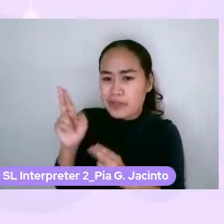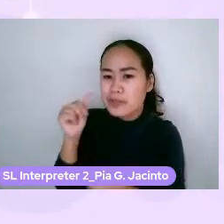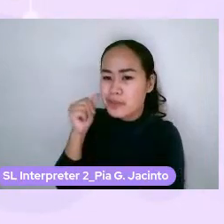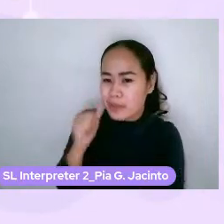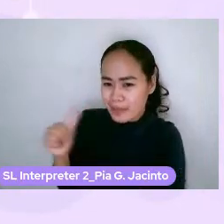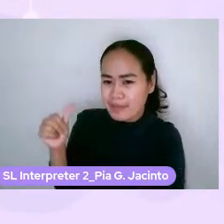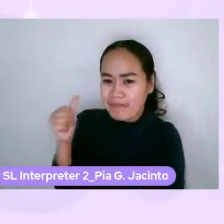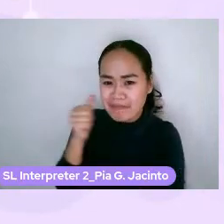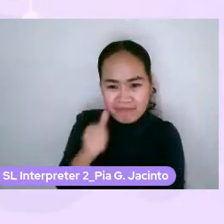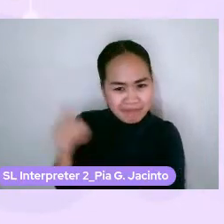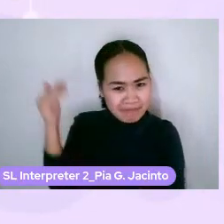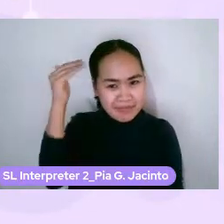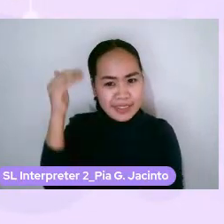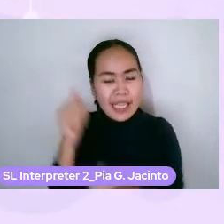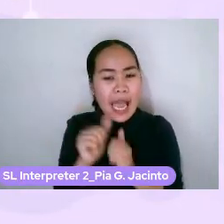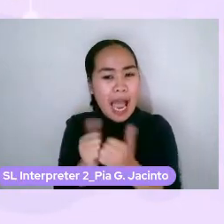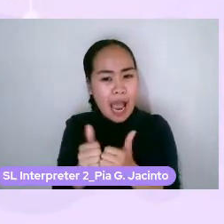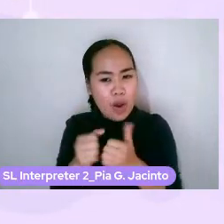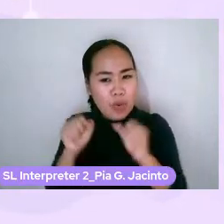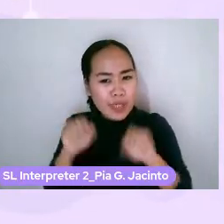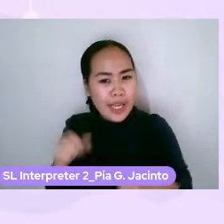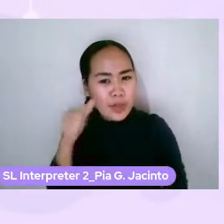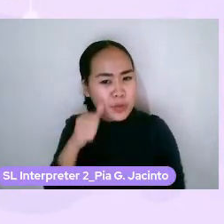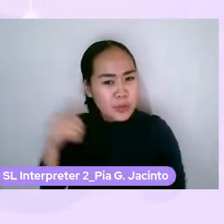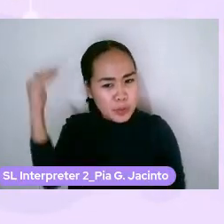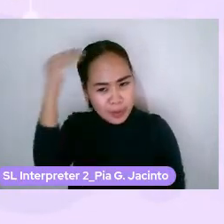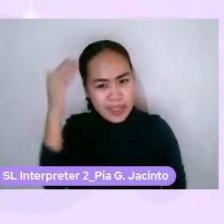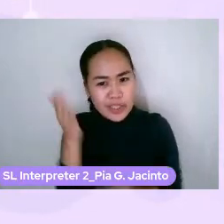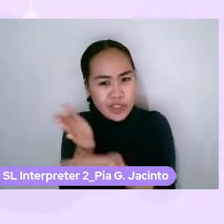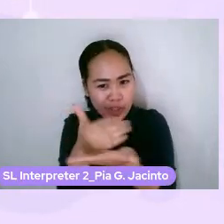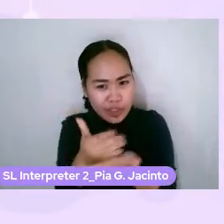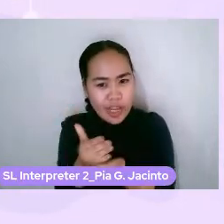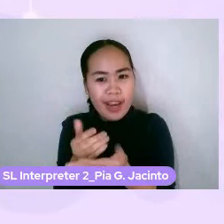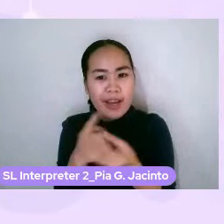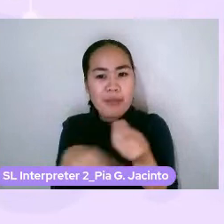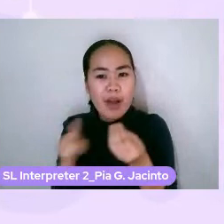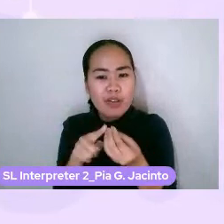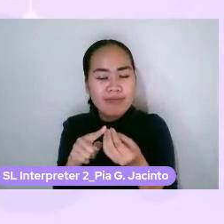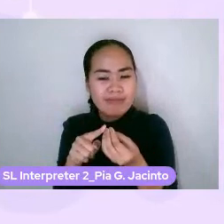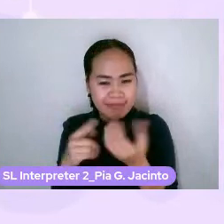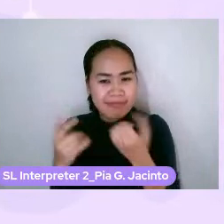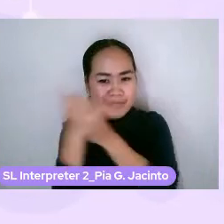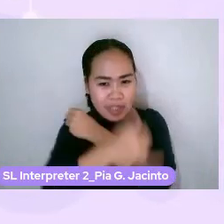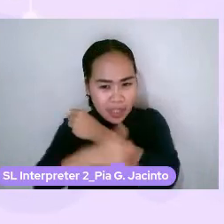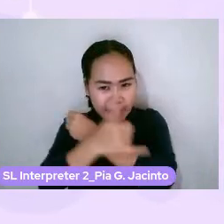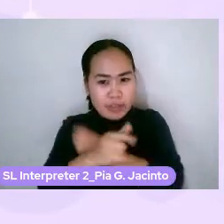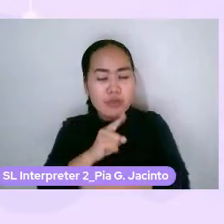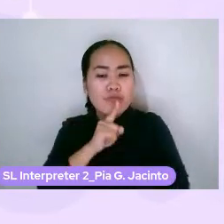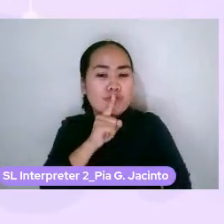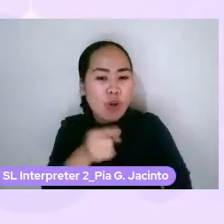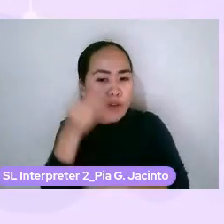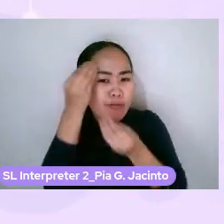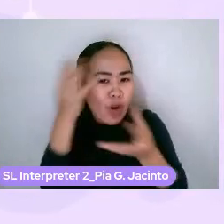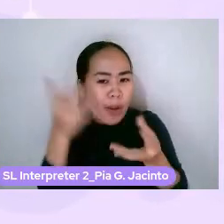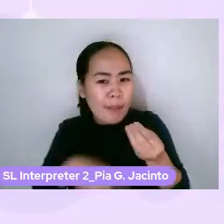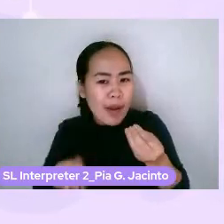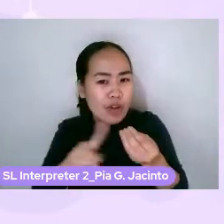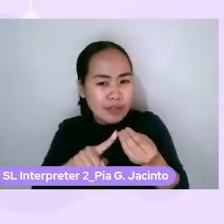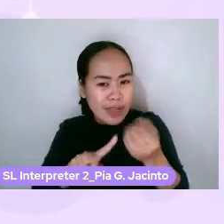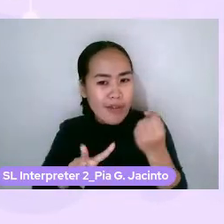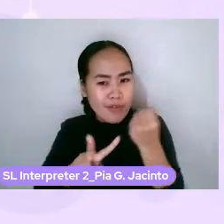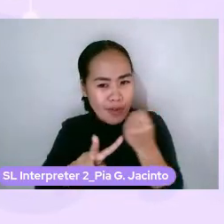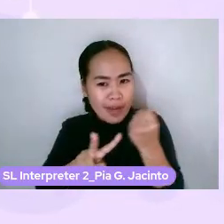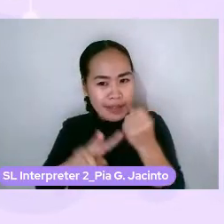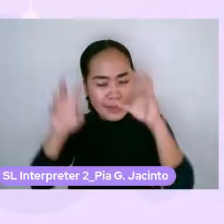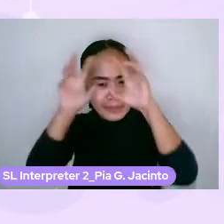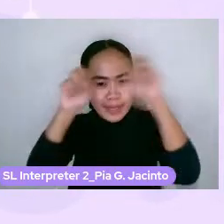recognize their contribution to the community and the country. We echo the statement of Vice President and Education Secretary Sara